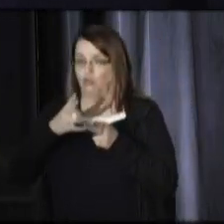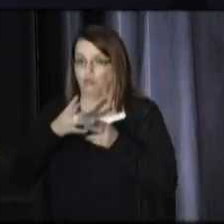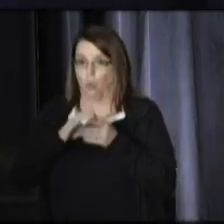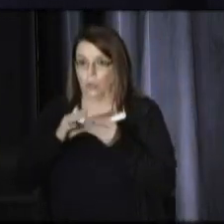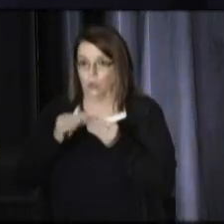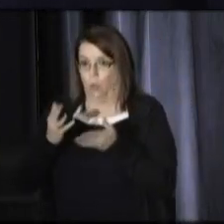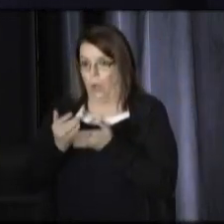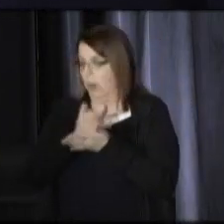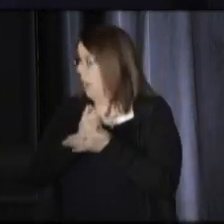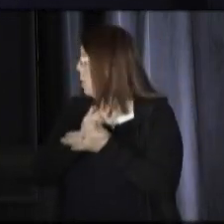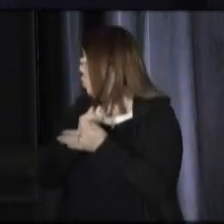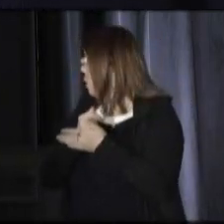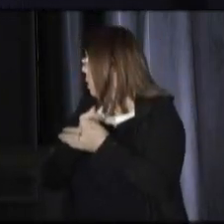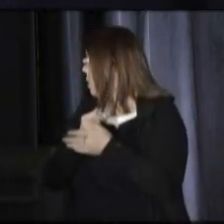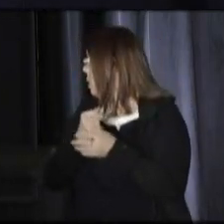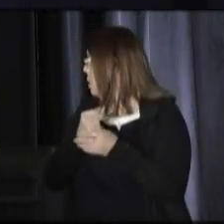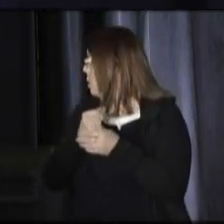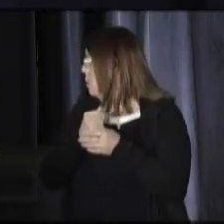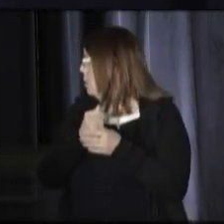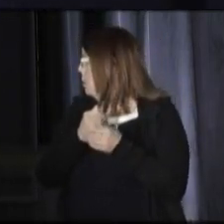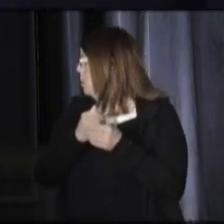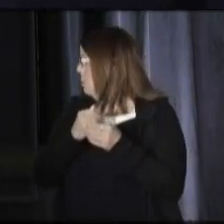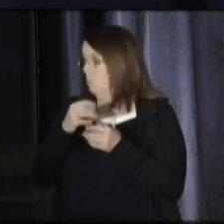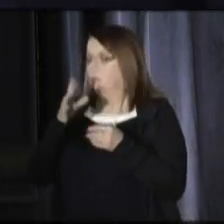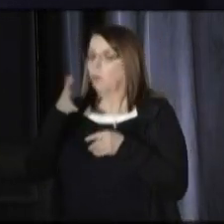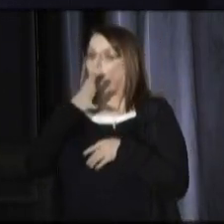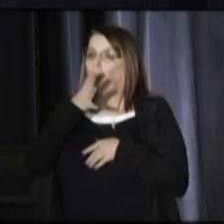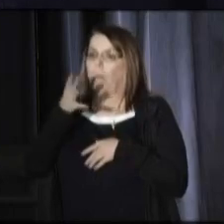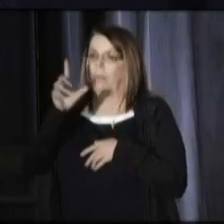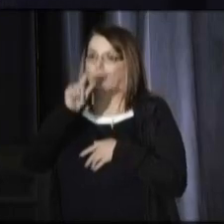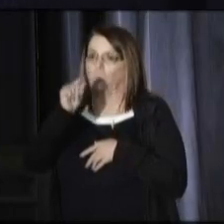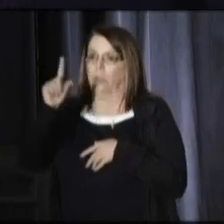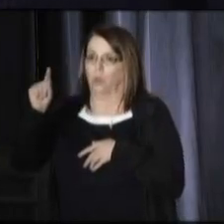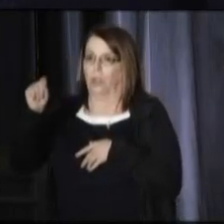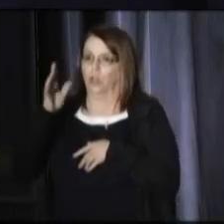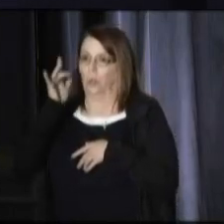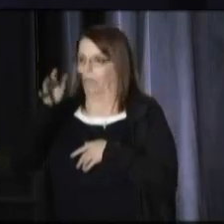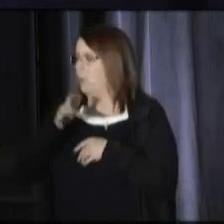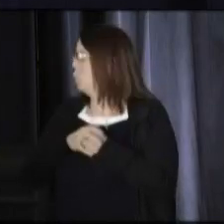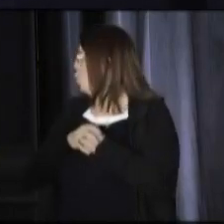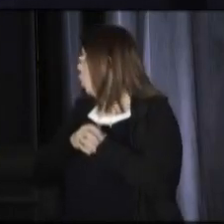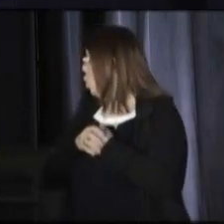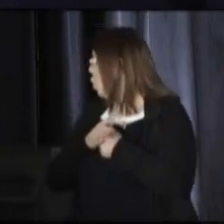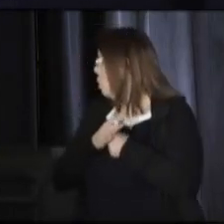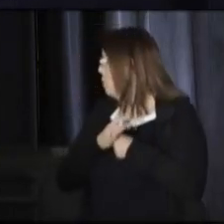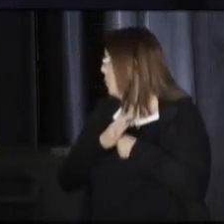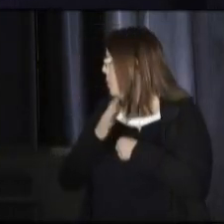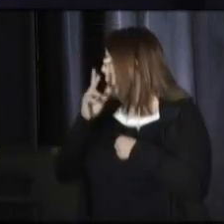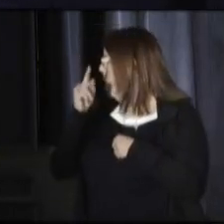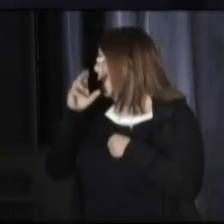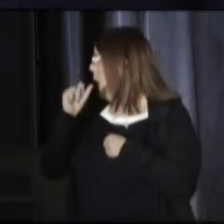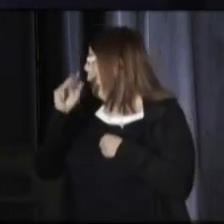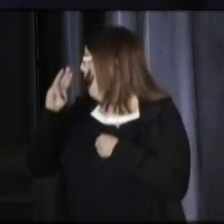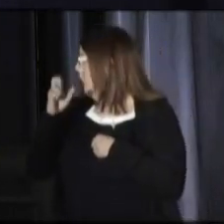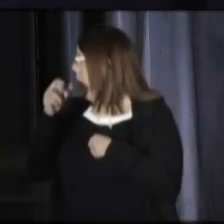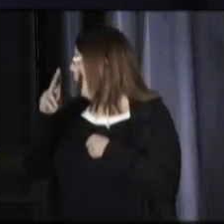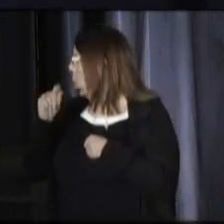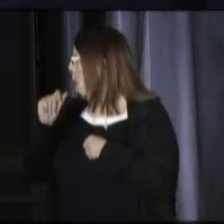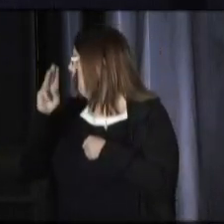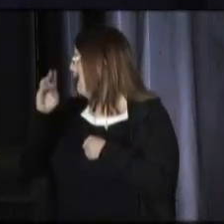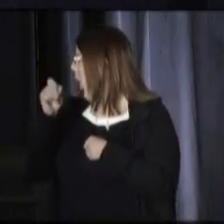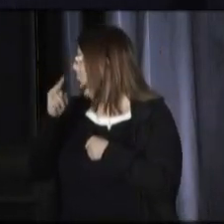novel, Bestiary, which was longlisted for the Center for Fiction's First Novel Prize and the PEN/Faulkner Award. Her